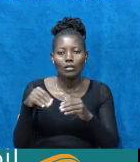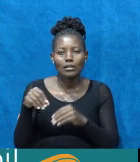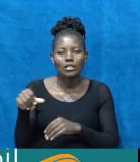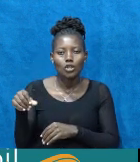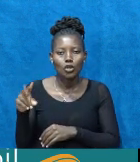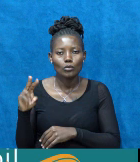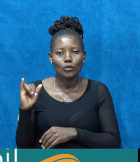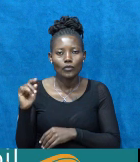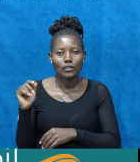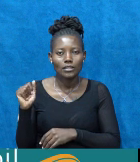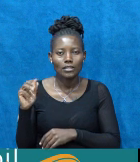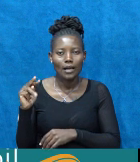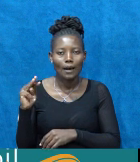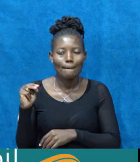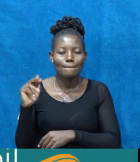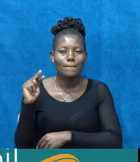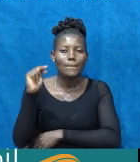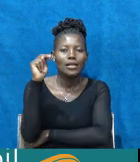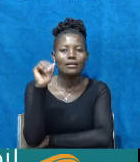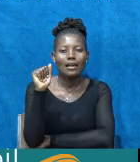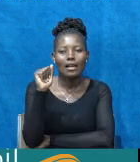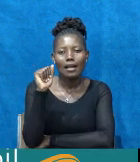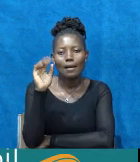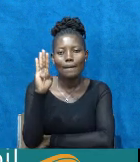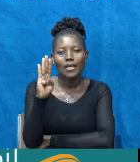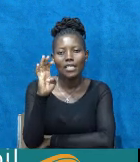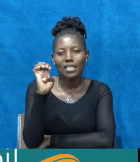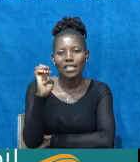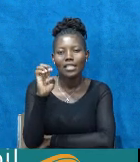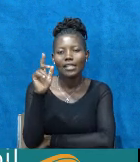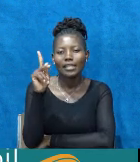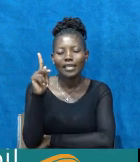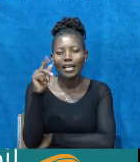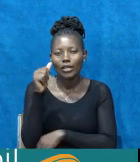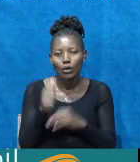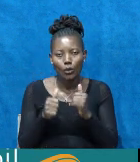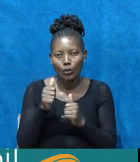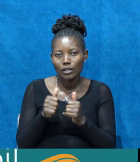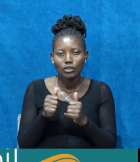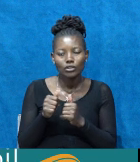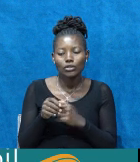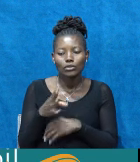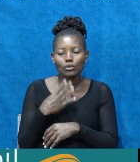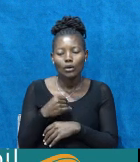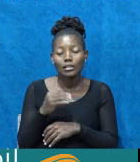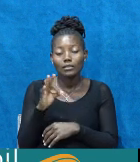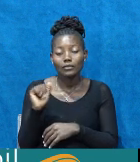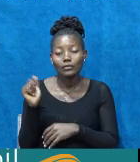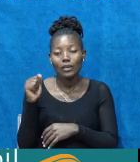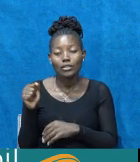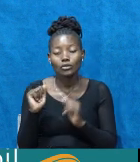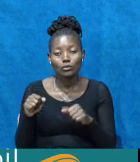be very key when it comes to the absorption of key antioxidants. For example, our fat-soluble vitamins. This